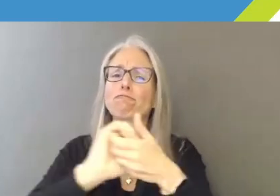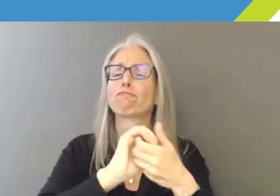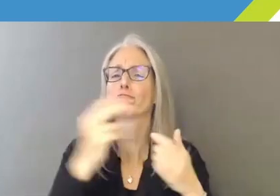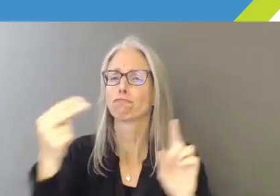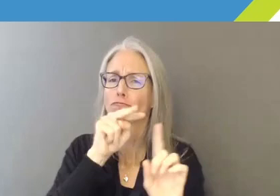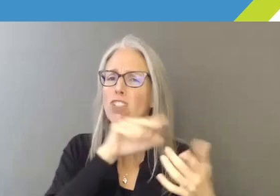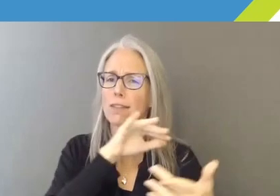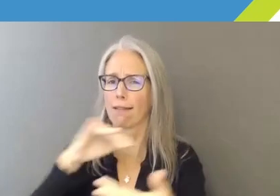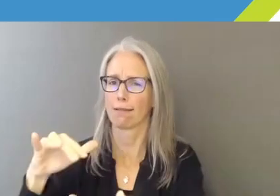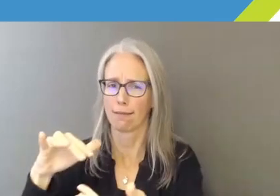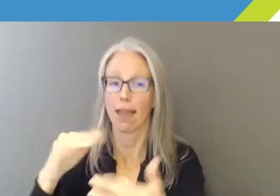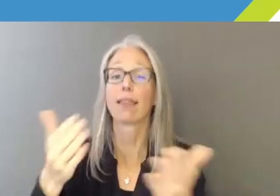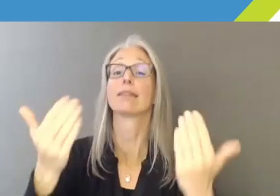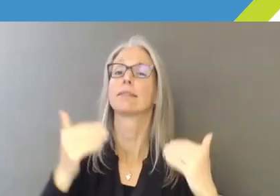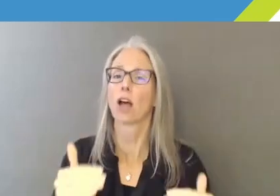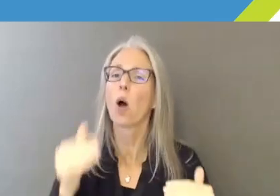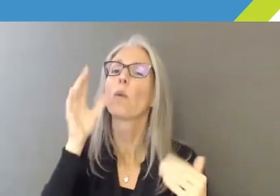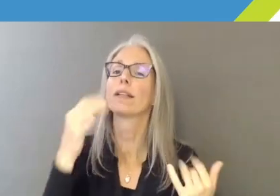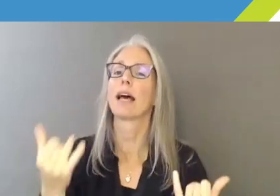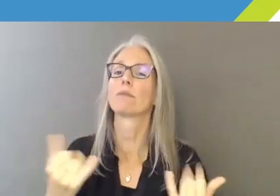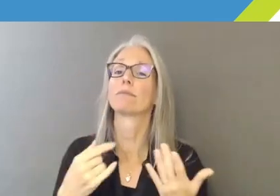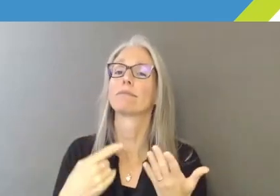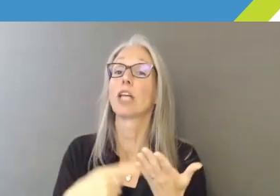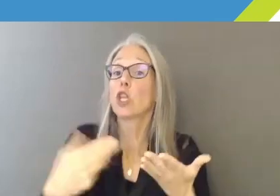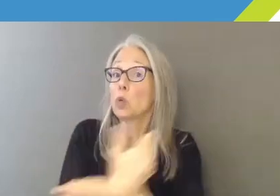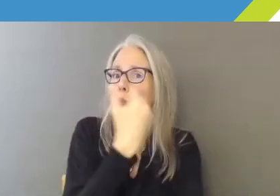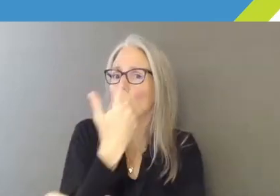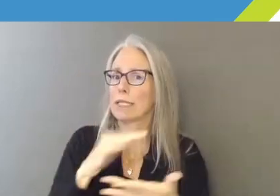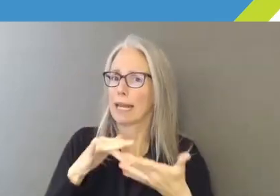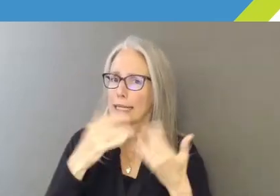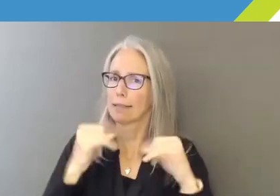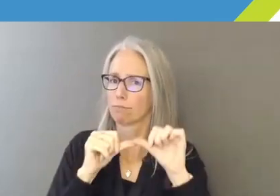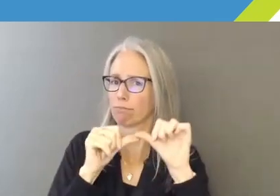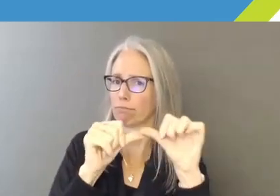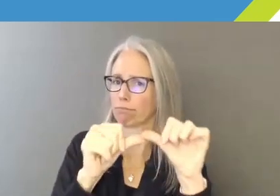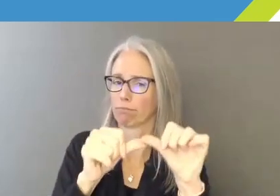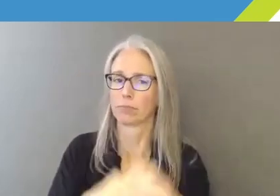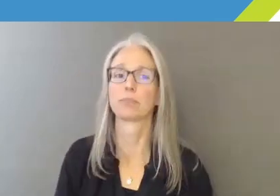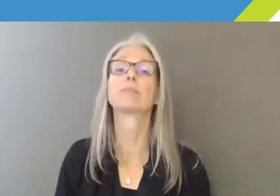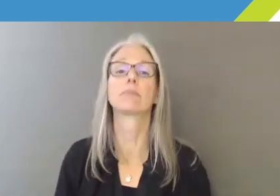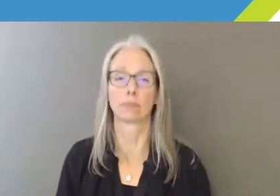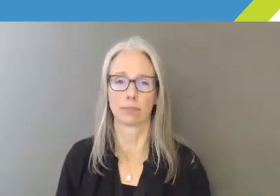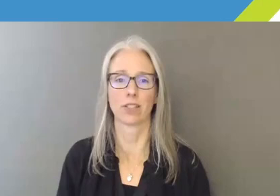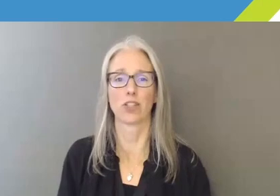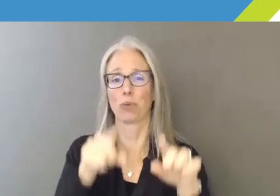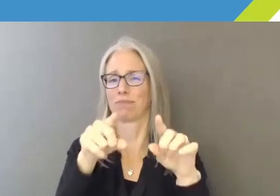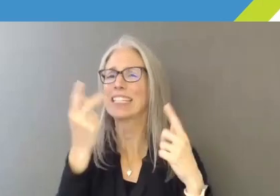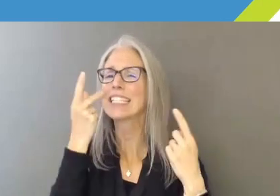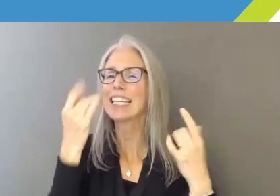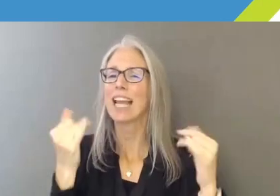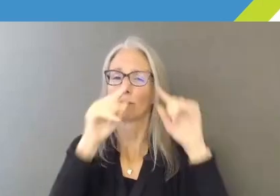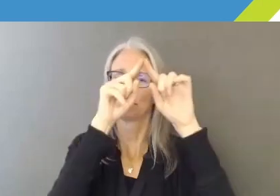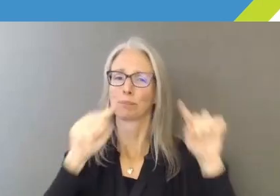ongoing studies that are very exciting. All right, so as I mentioned, not all evidence is created equal. This is sort of a